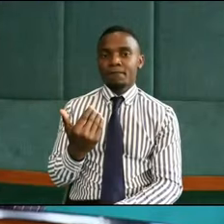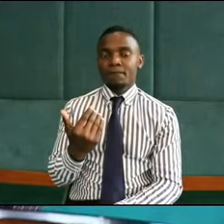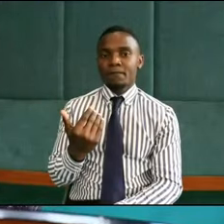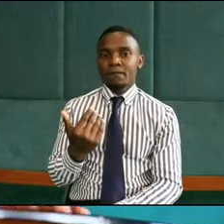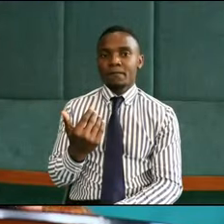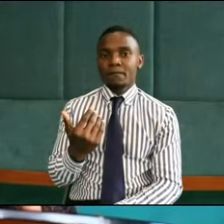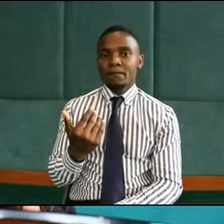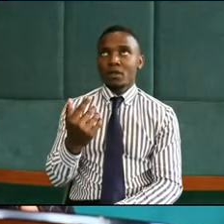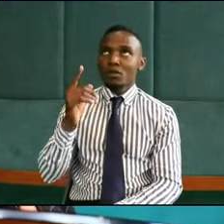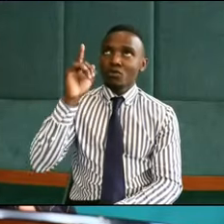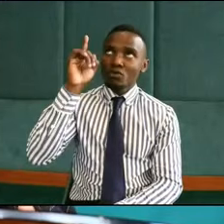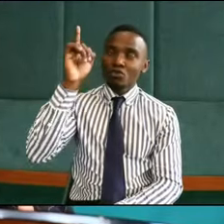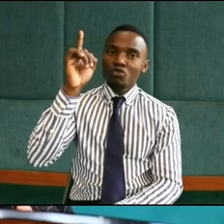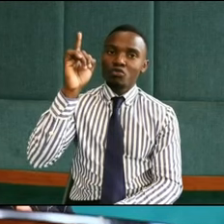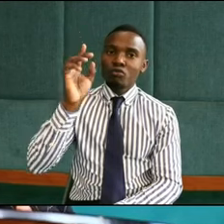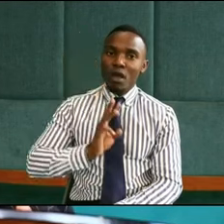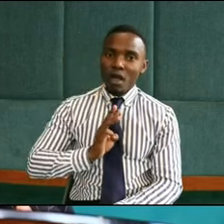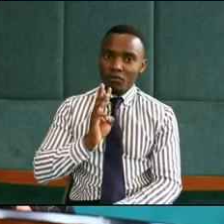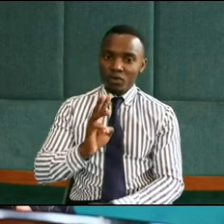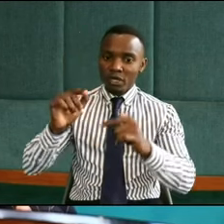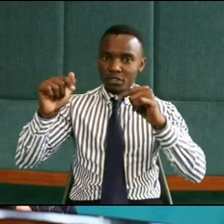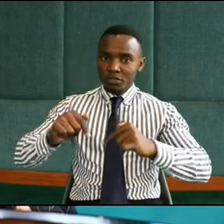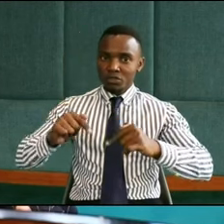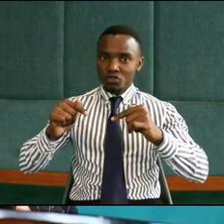it has pleased you today